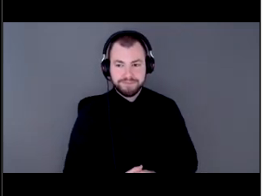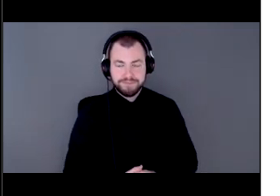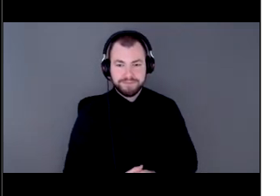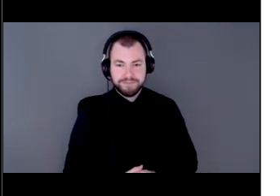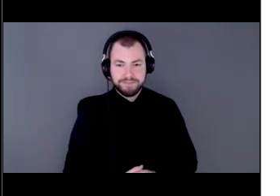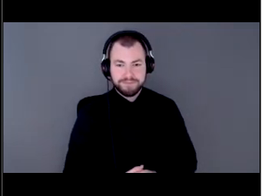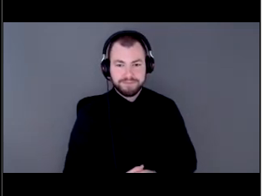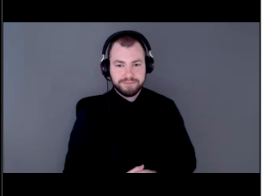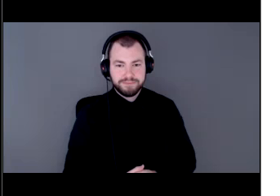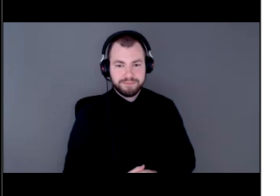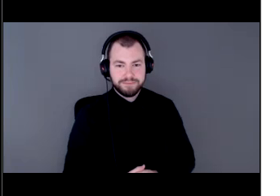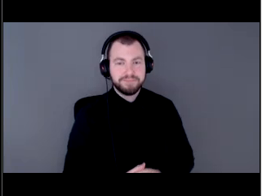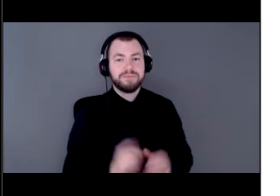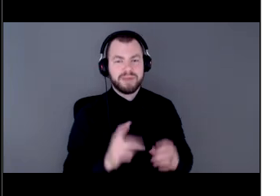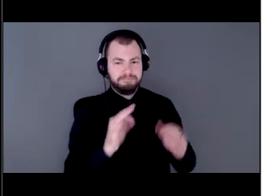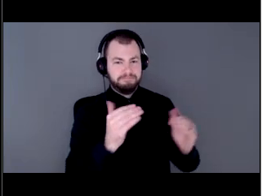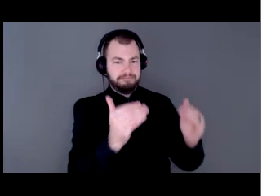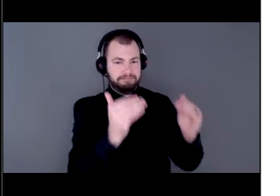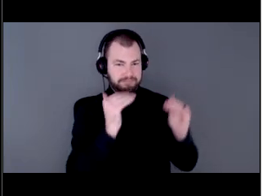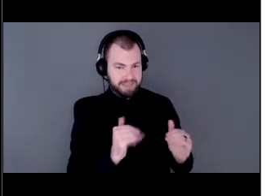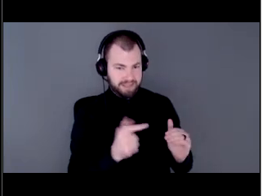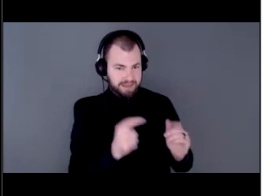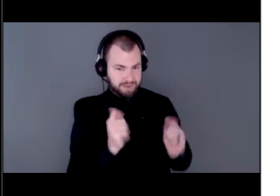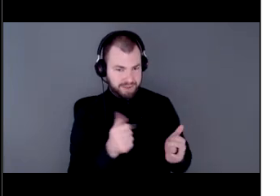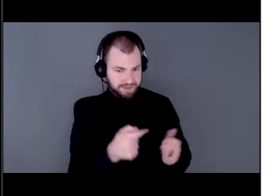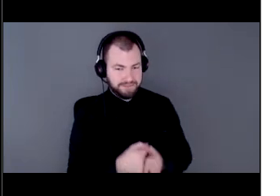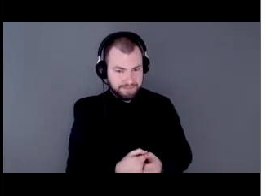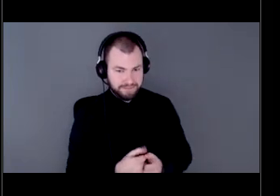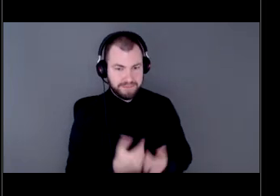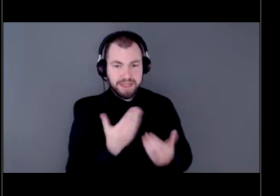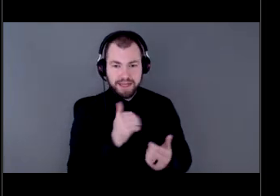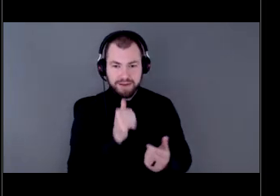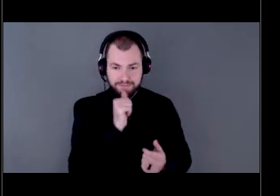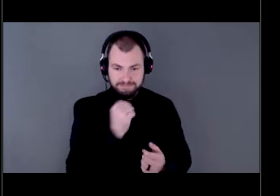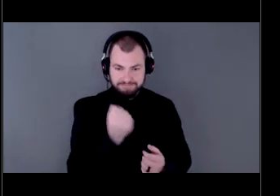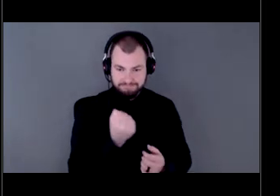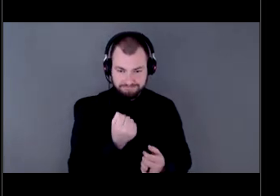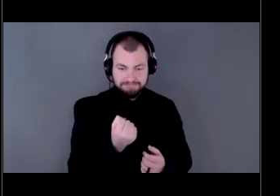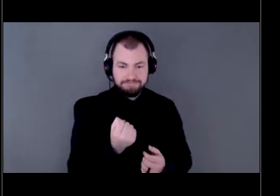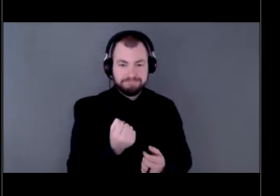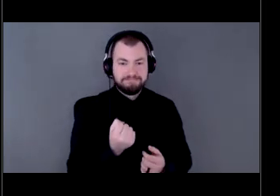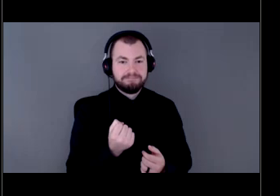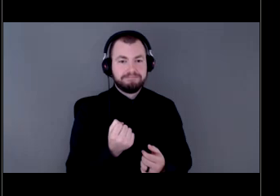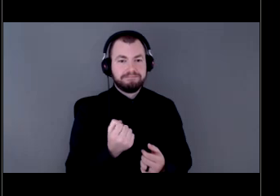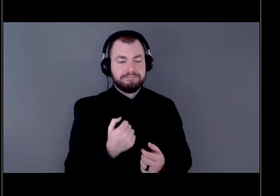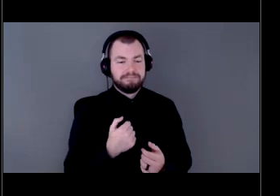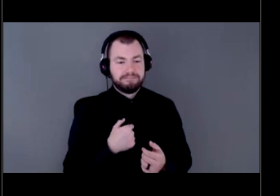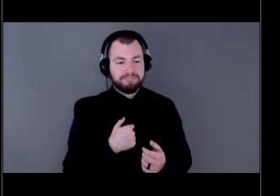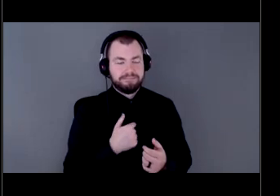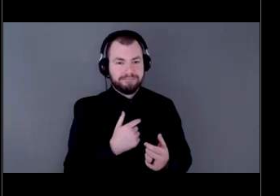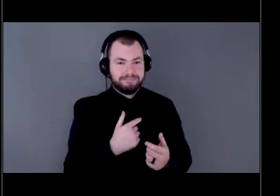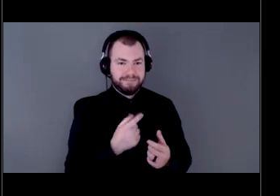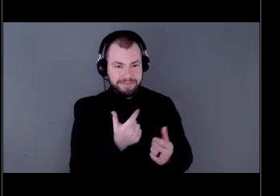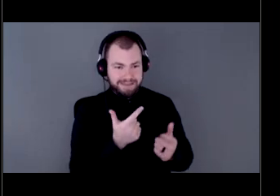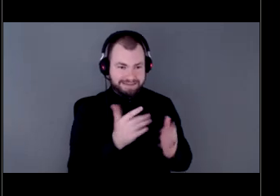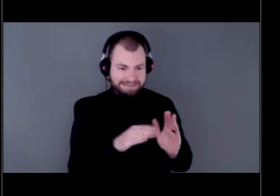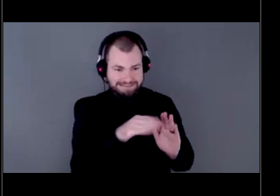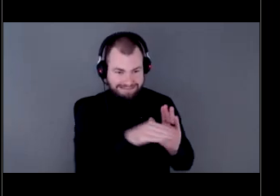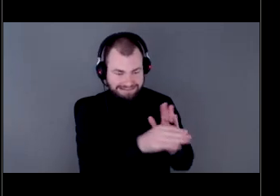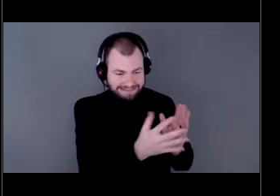Okay, if you can go to the next slide real quick. Thank you for bearing with us as we went through a little bit of some bumps, but that is our